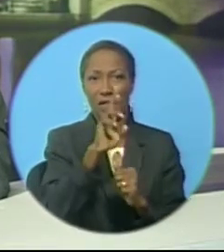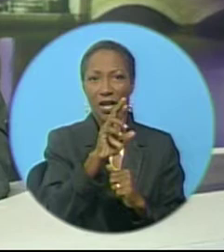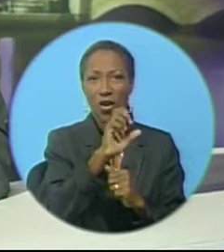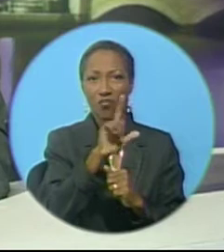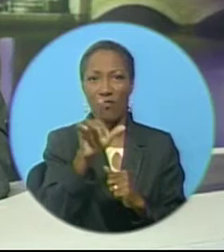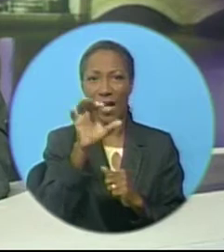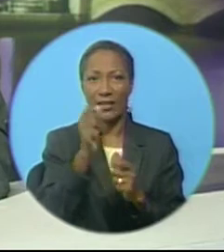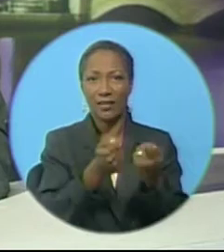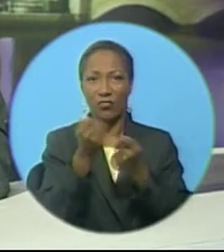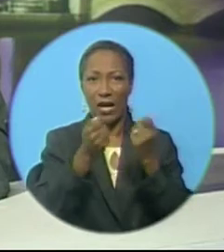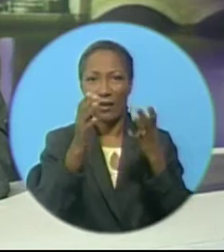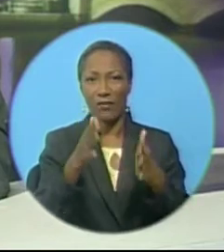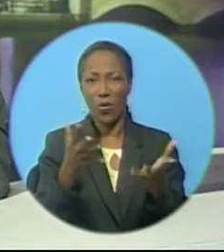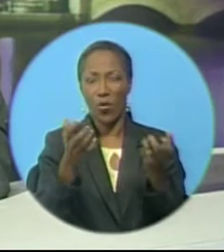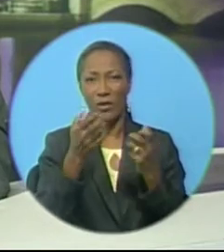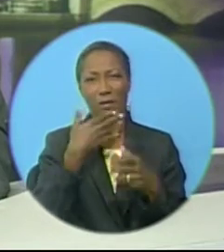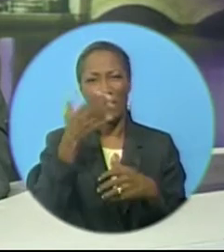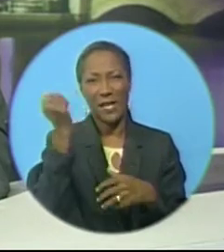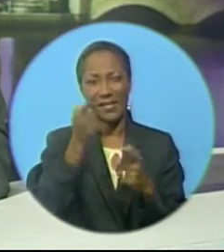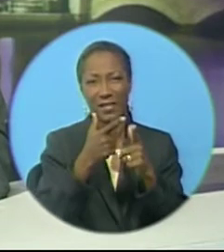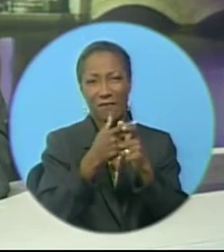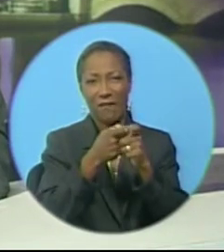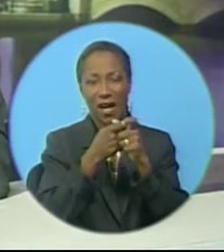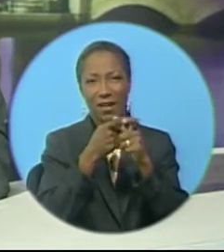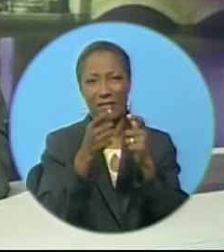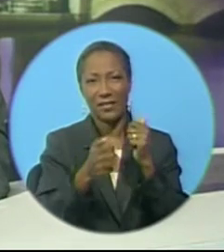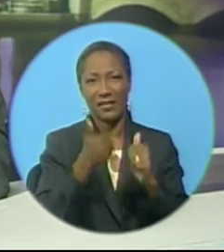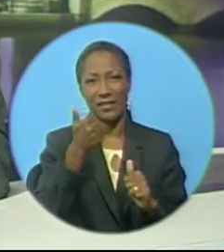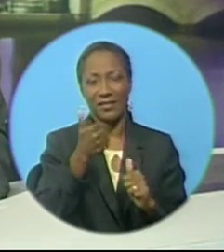the best and the fastest on the island.